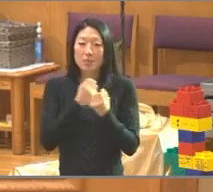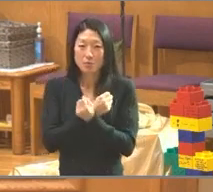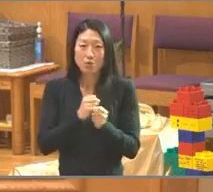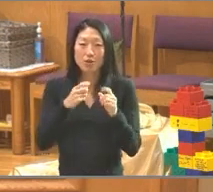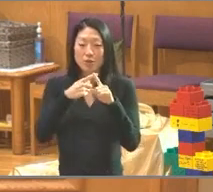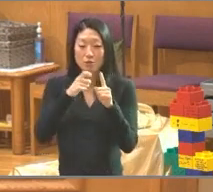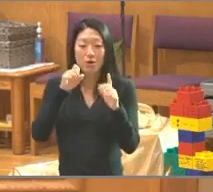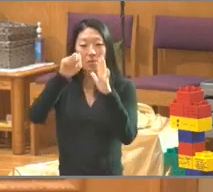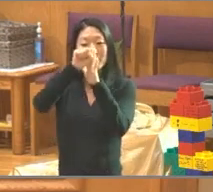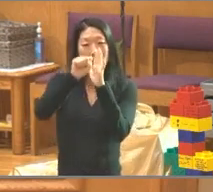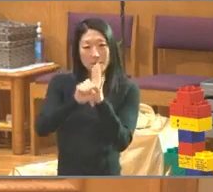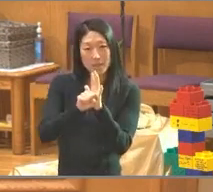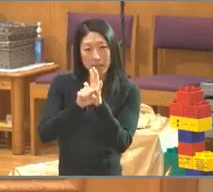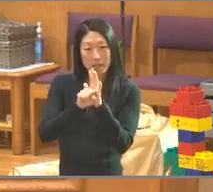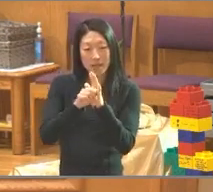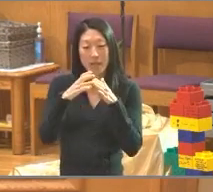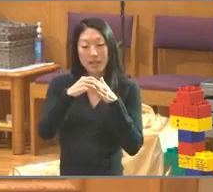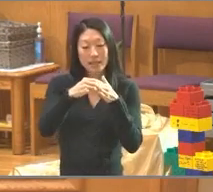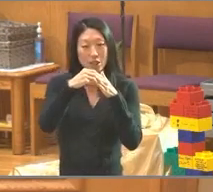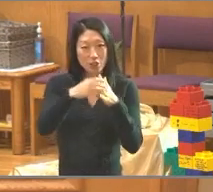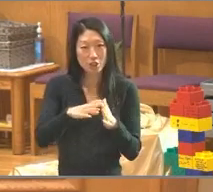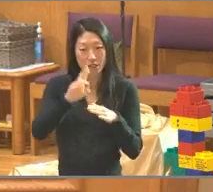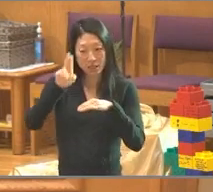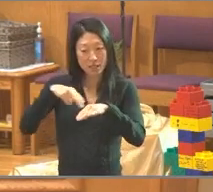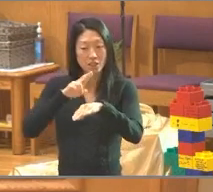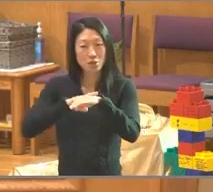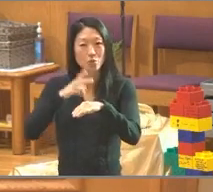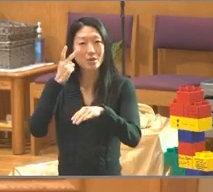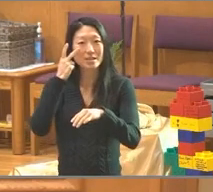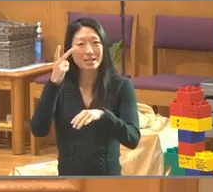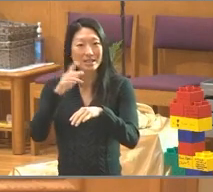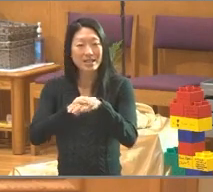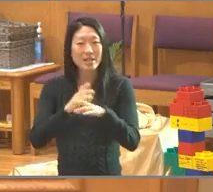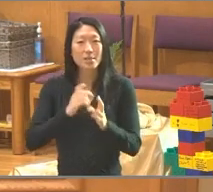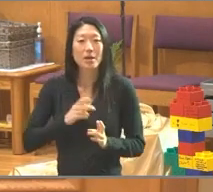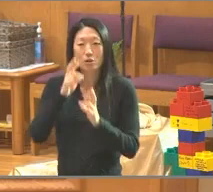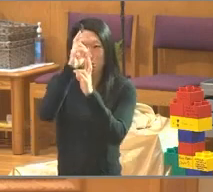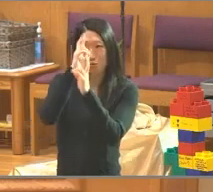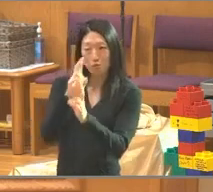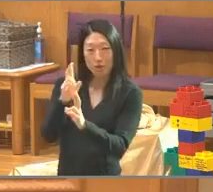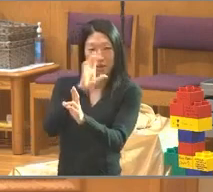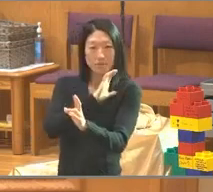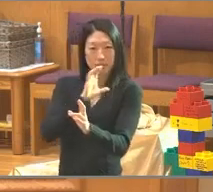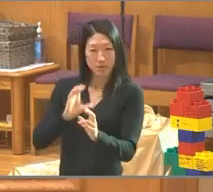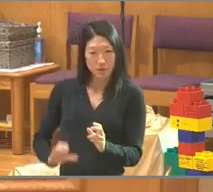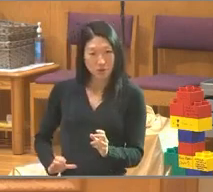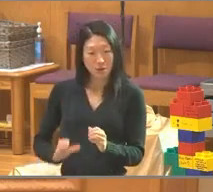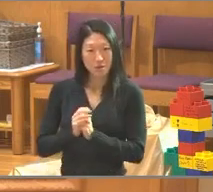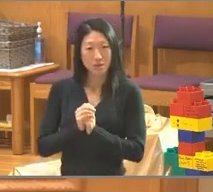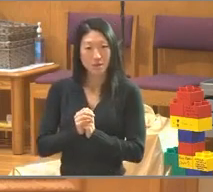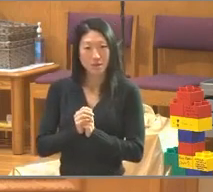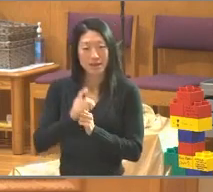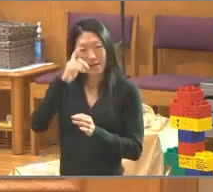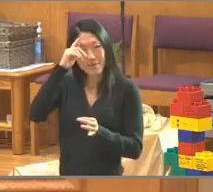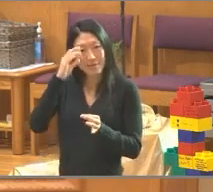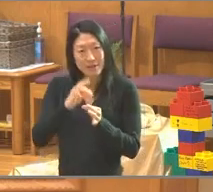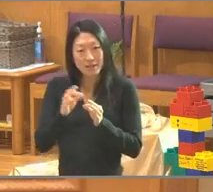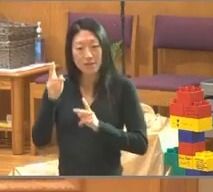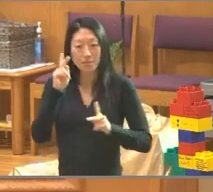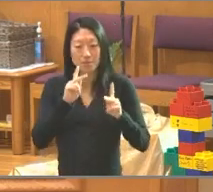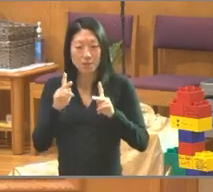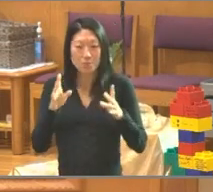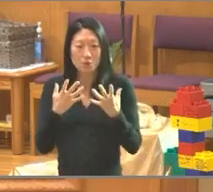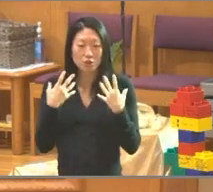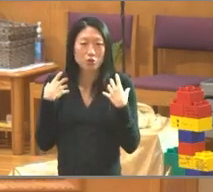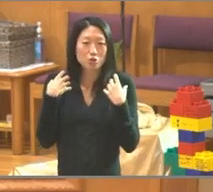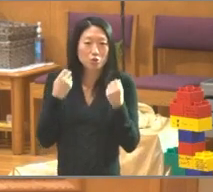that leaders and nations would see that they are bound to give respect to Christ, that the faithful would gain strength and